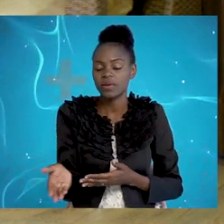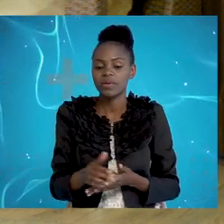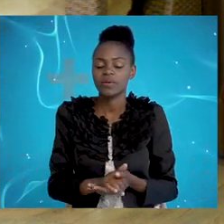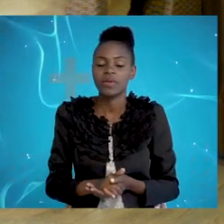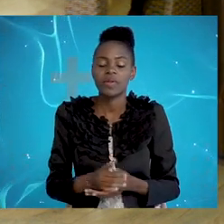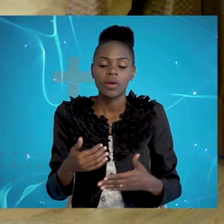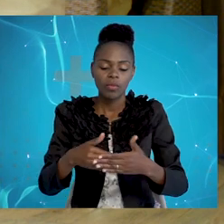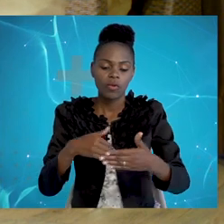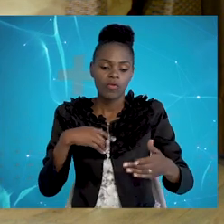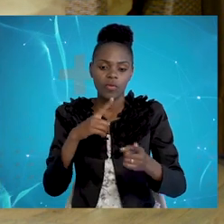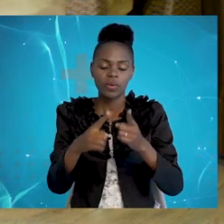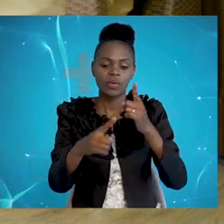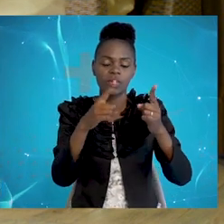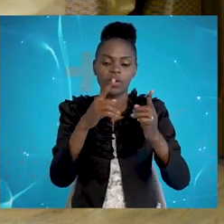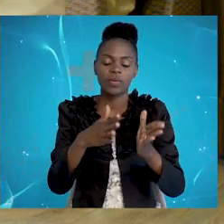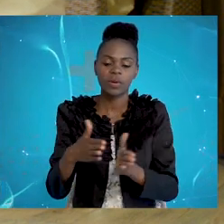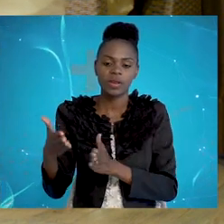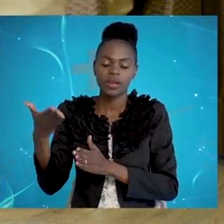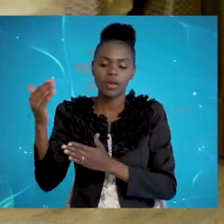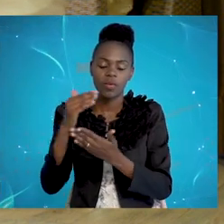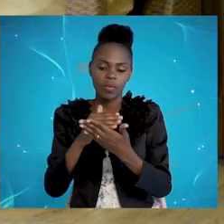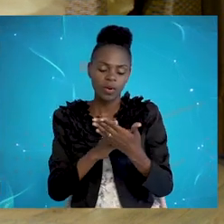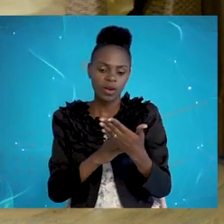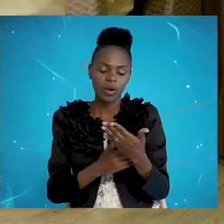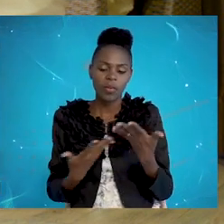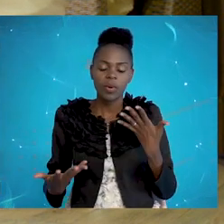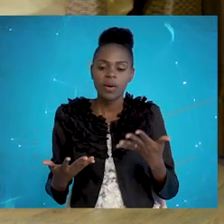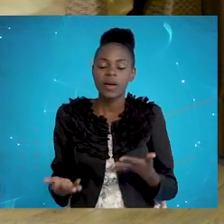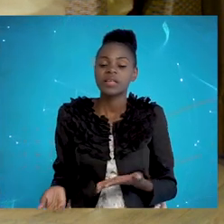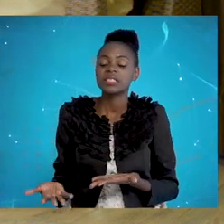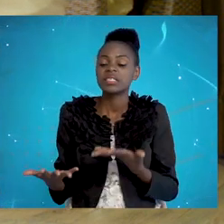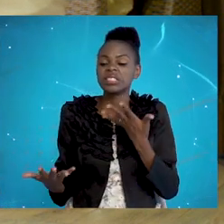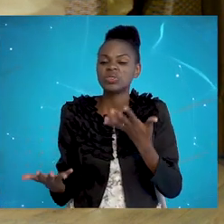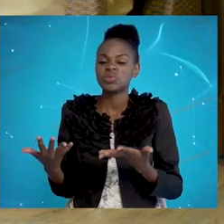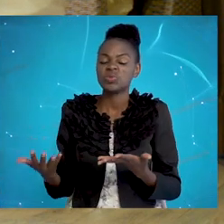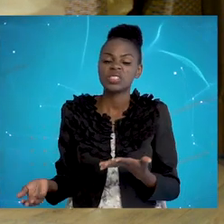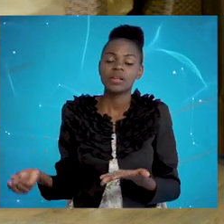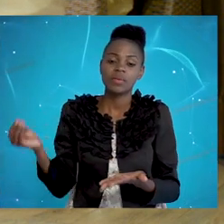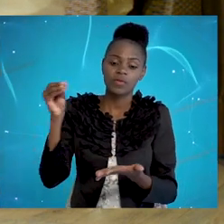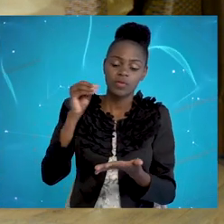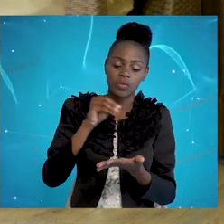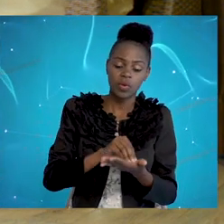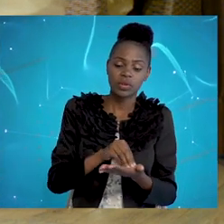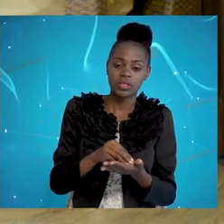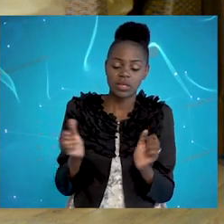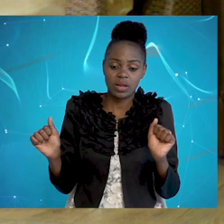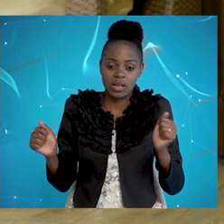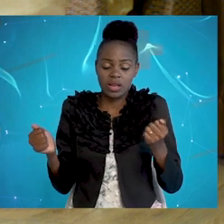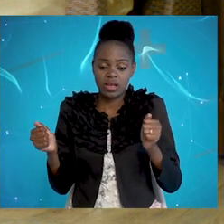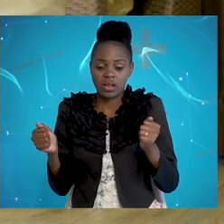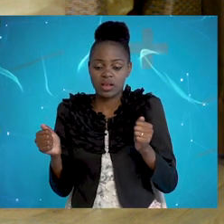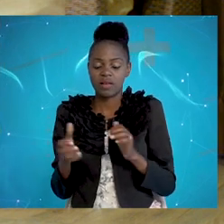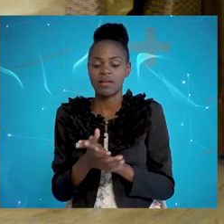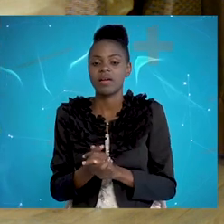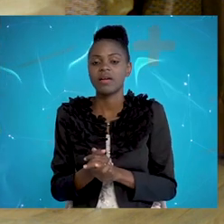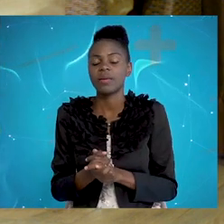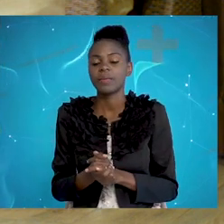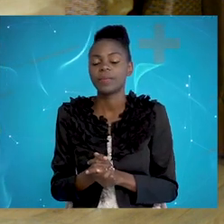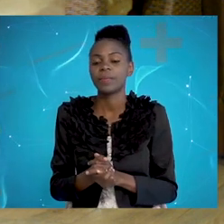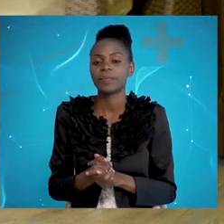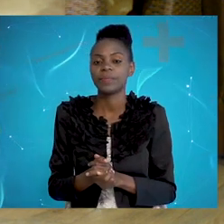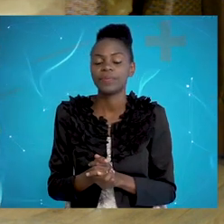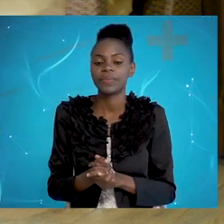Maybe before we move on to the next segment of the program, is there anything else you would like to say about typhoid fever and maybe the typhoid